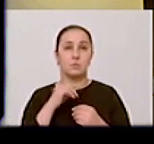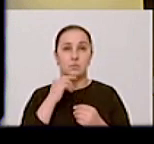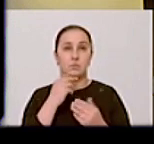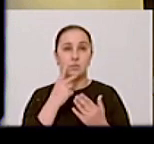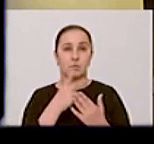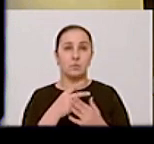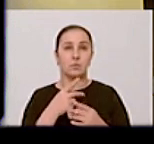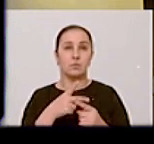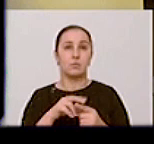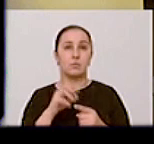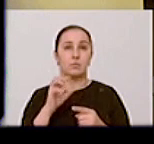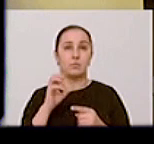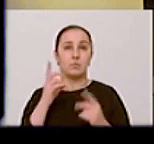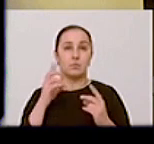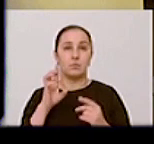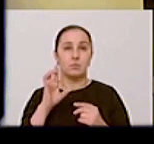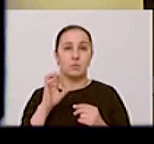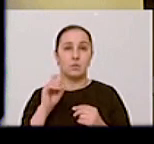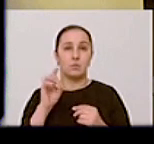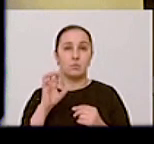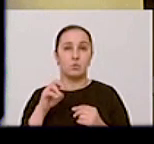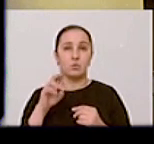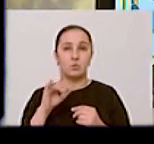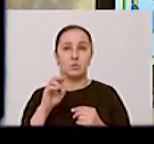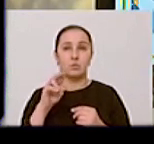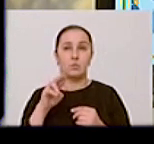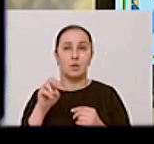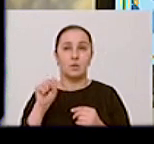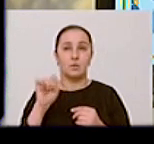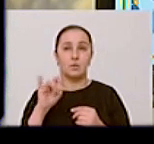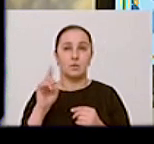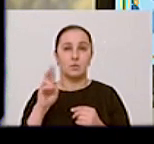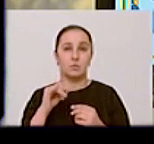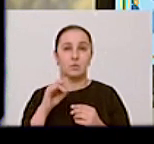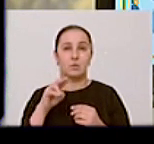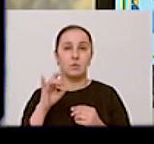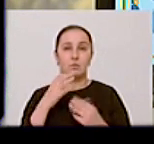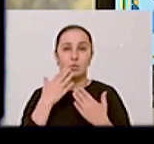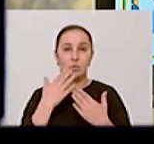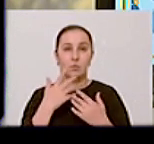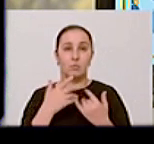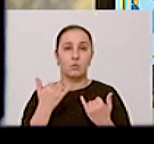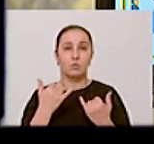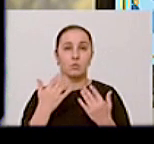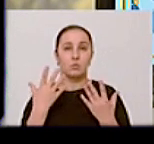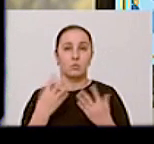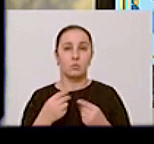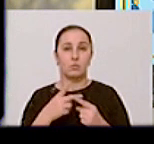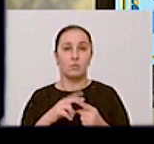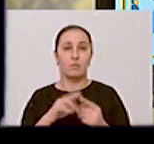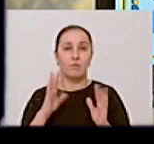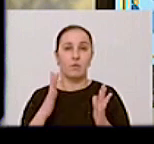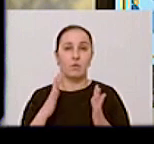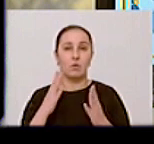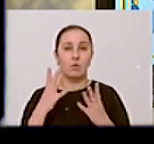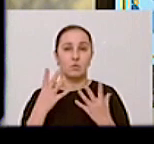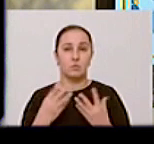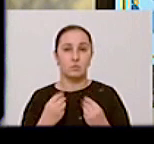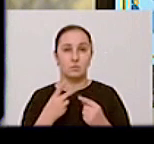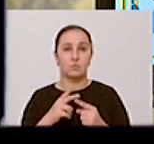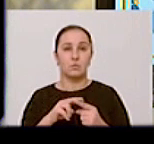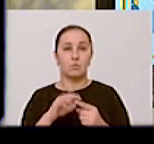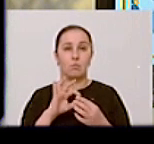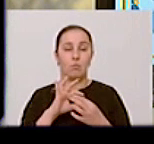e'tiborimizni qaratamiz. Behbudiyning Padarkosh dramasini o'qib, bugungi kun voqea hodisalari